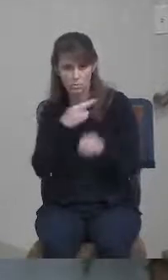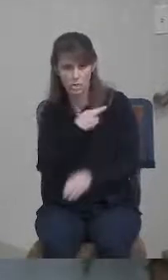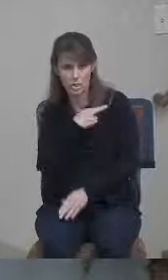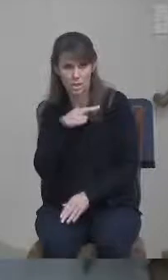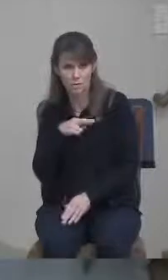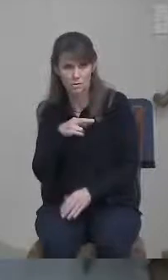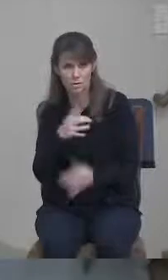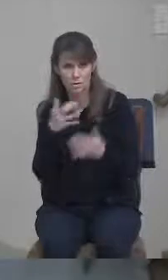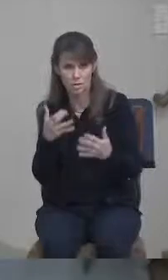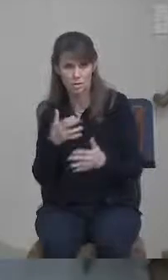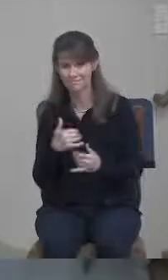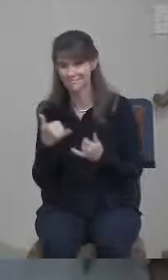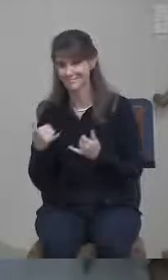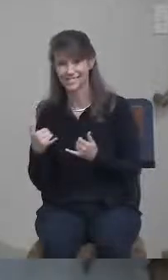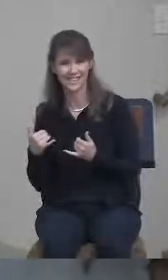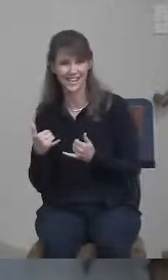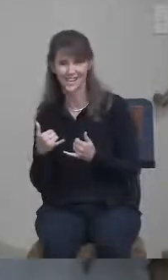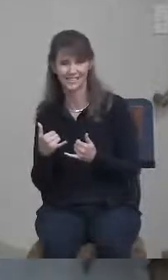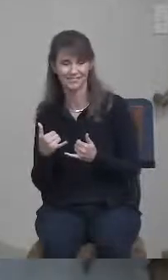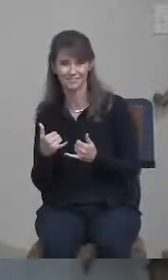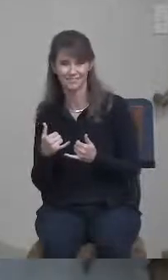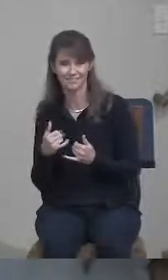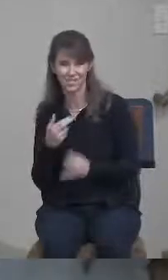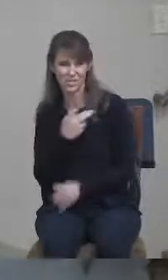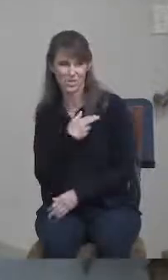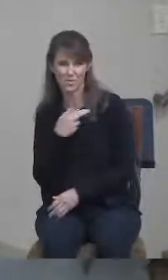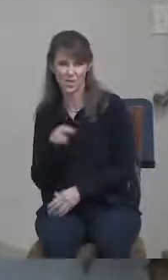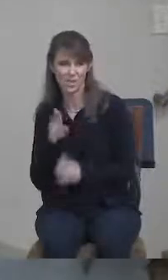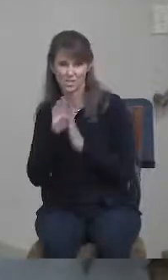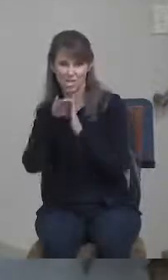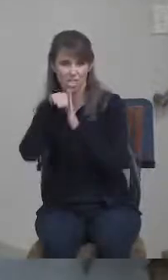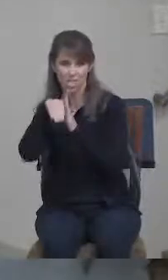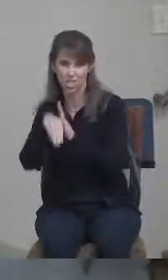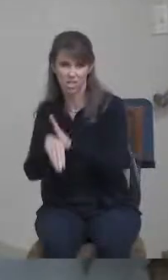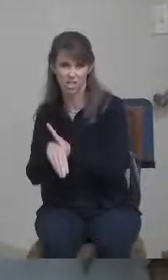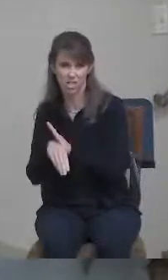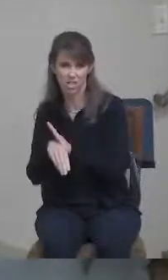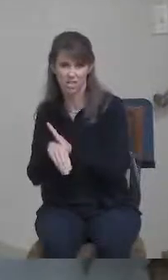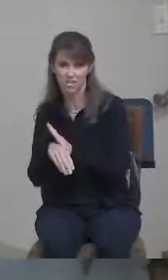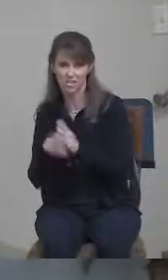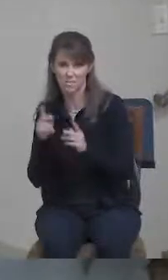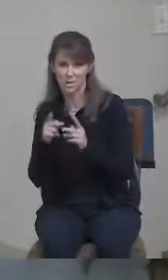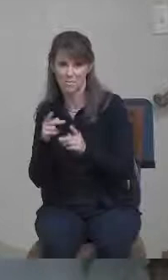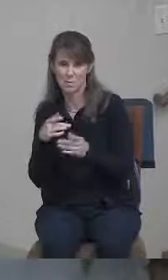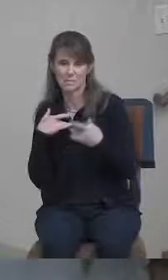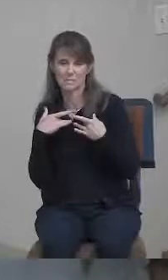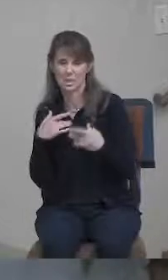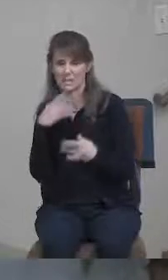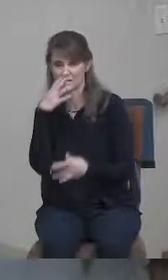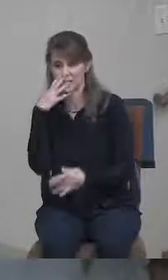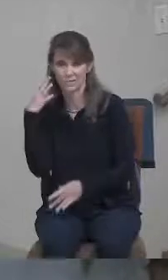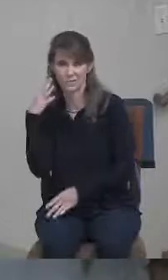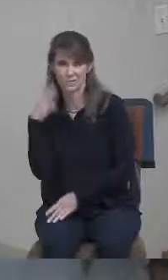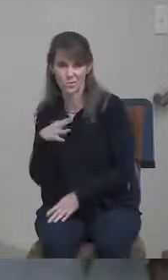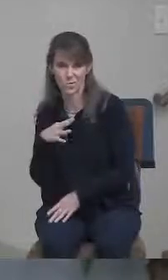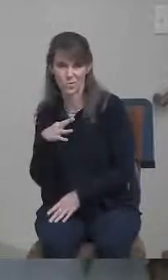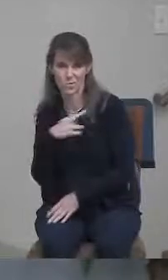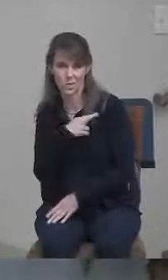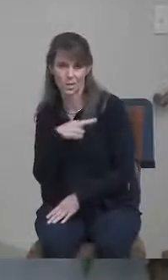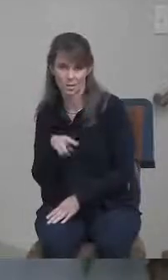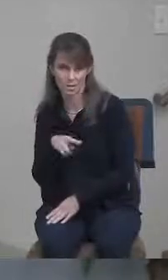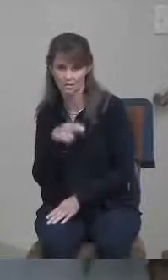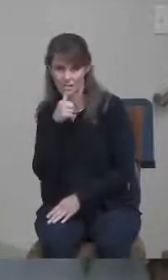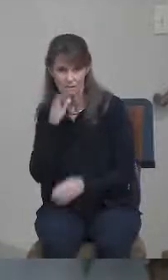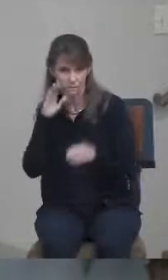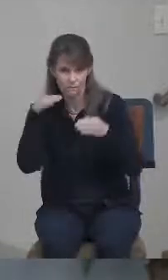today. Today, religion is on the decline. And the U.S. and other countries. I read not long